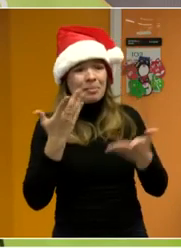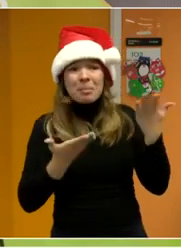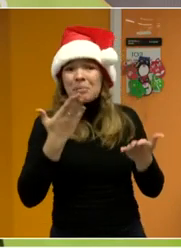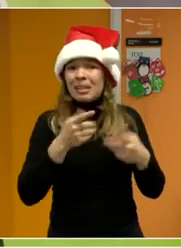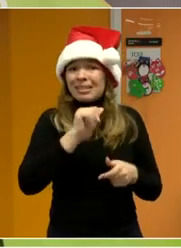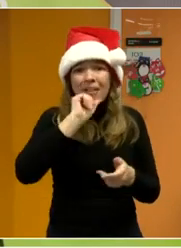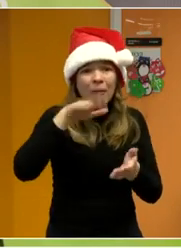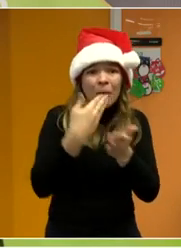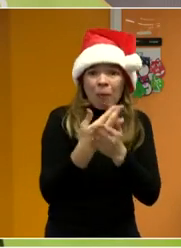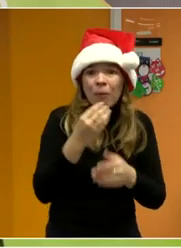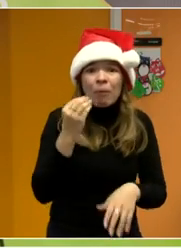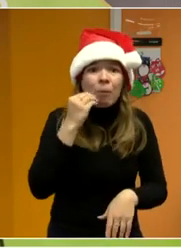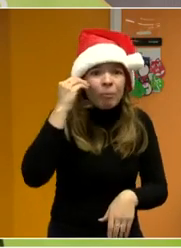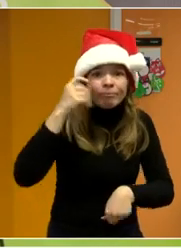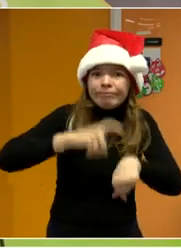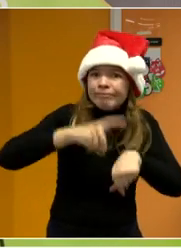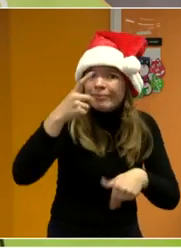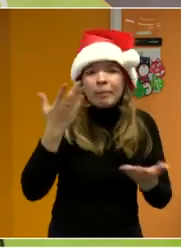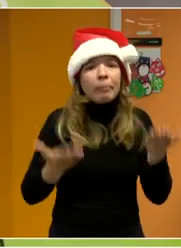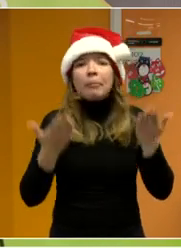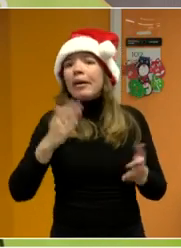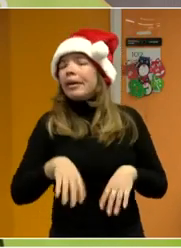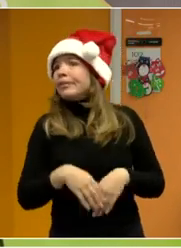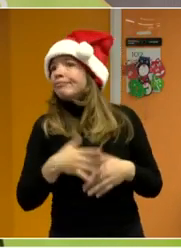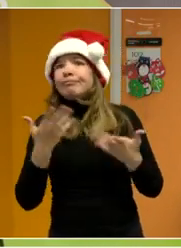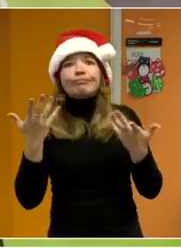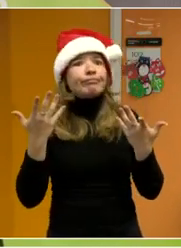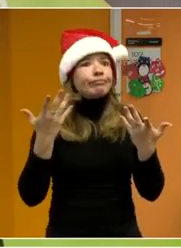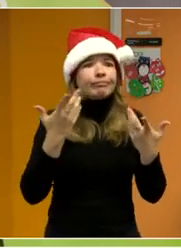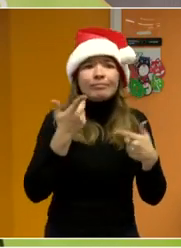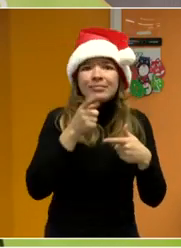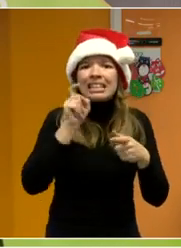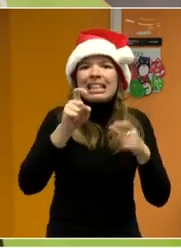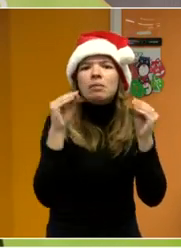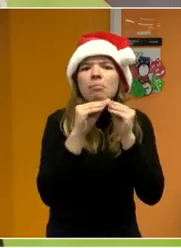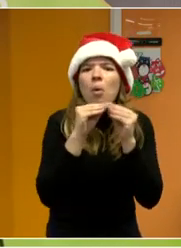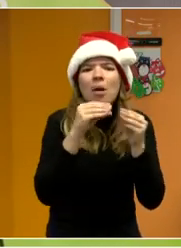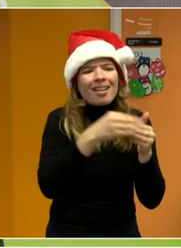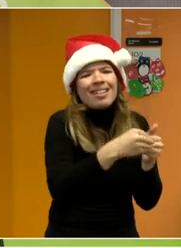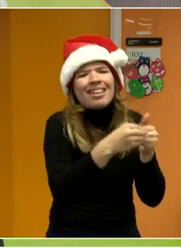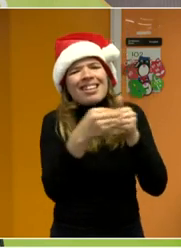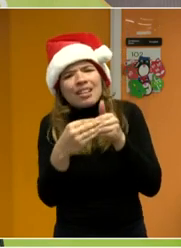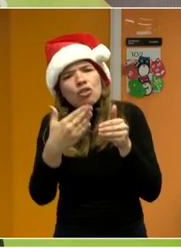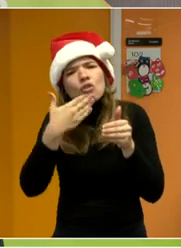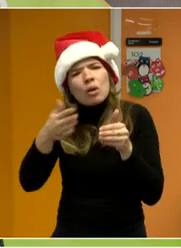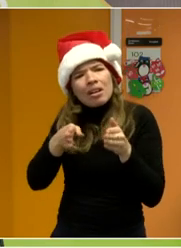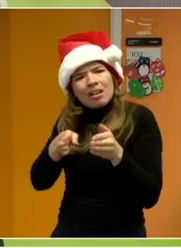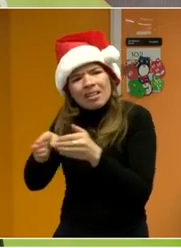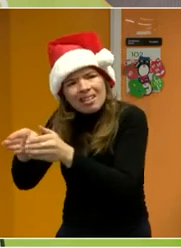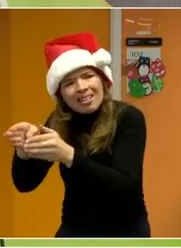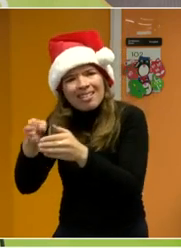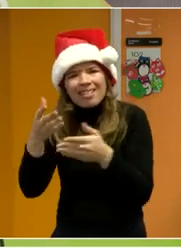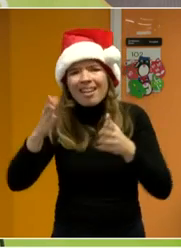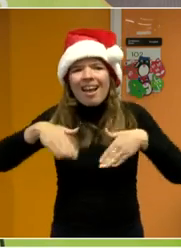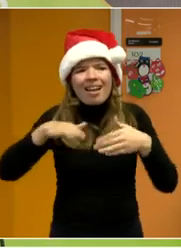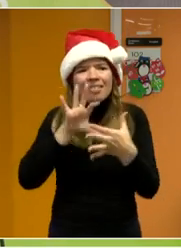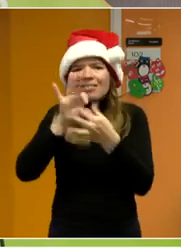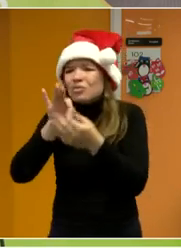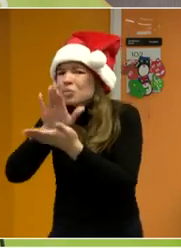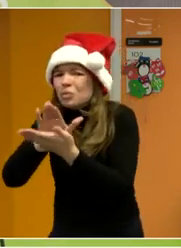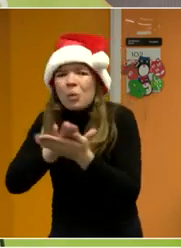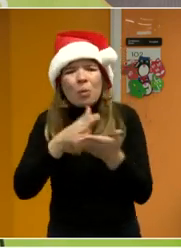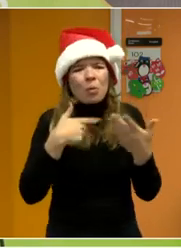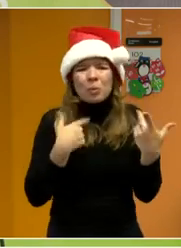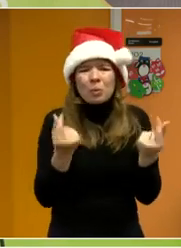time, maybe just needing more direction, maybe not as connected to school as he or she should